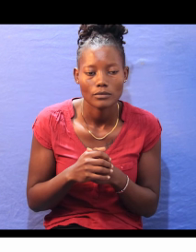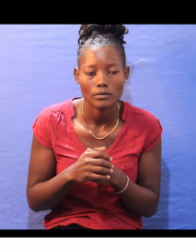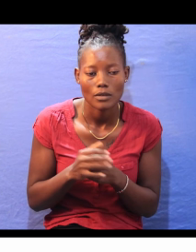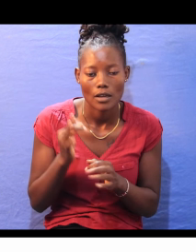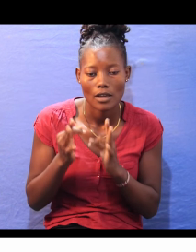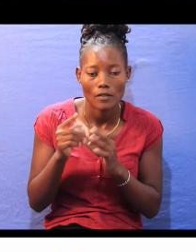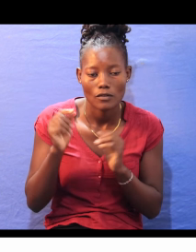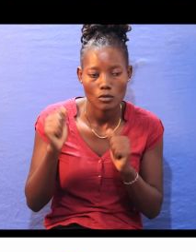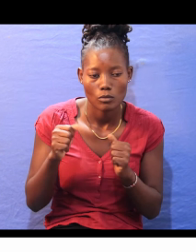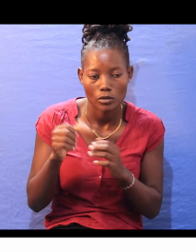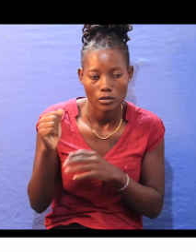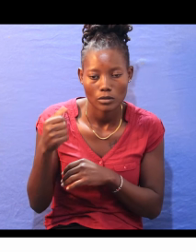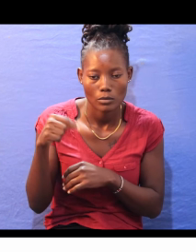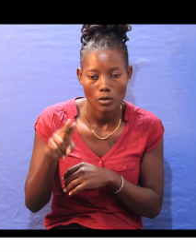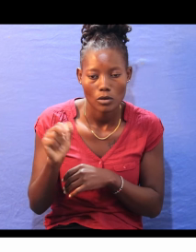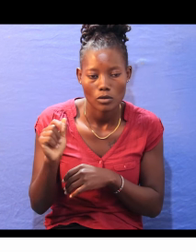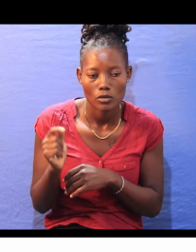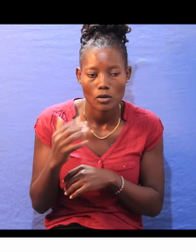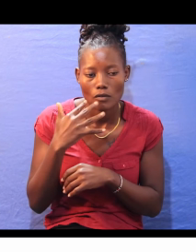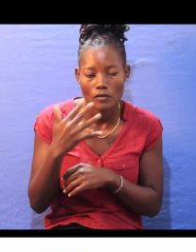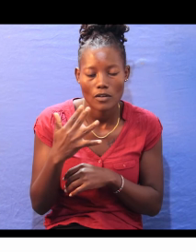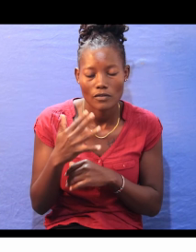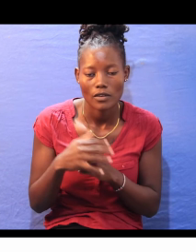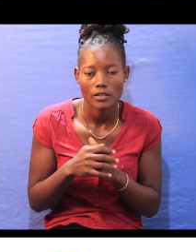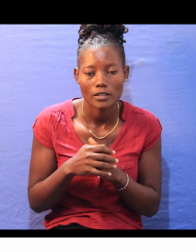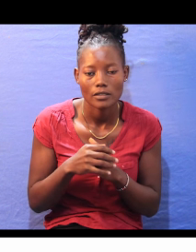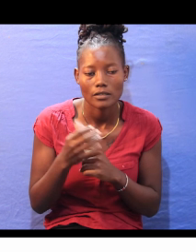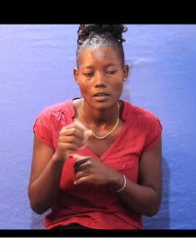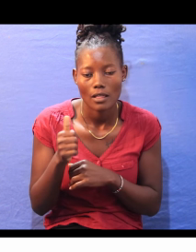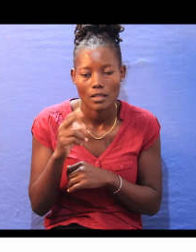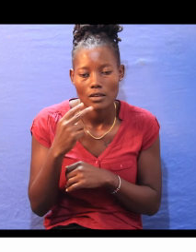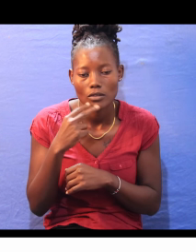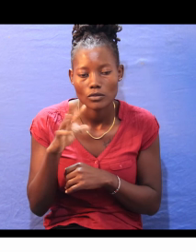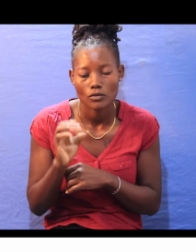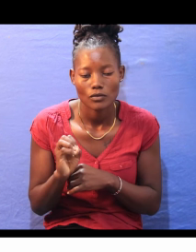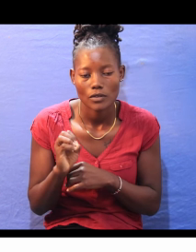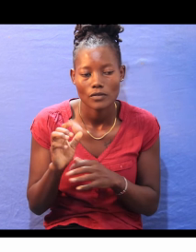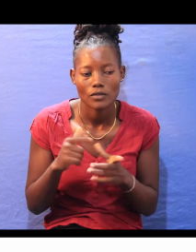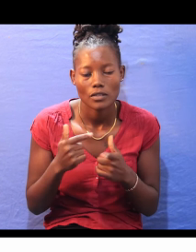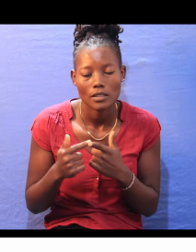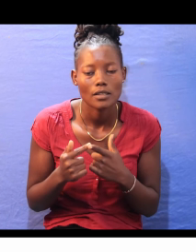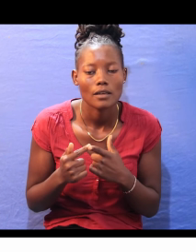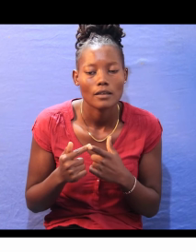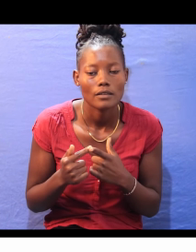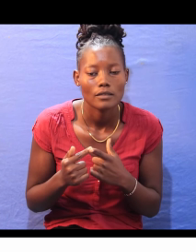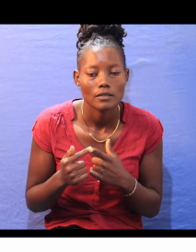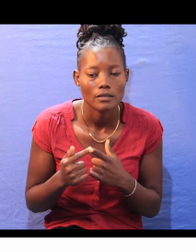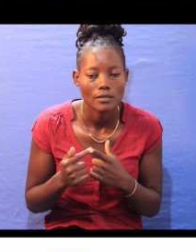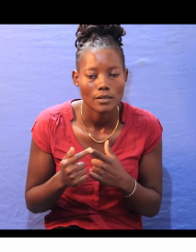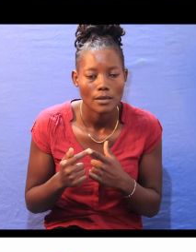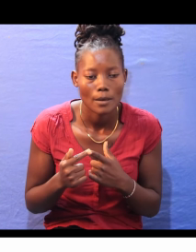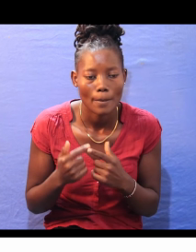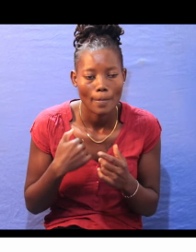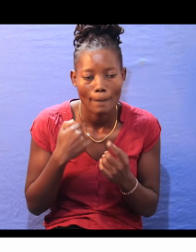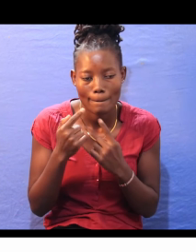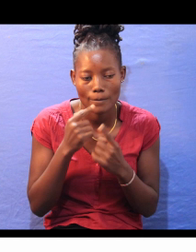squat 500 pounds, but only clean and jerk 250, we're not, and I don't know if I should be speaking